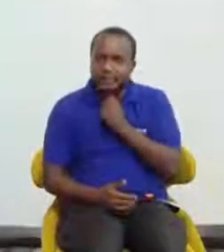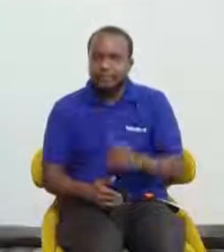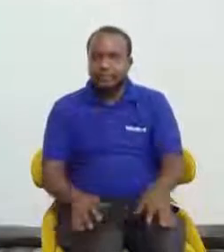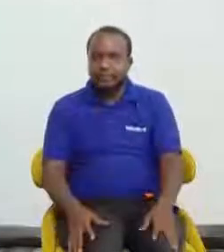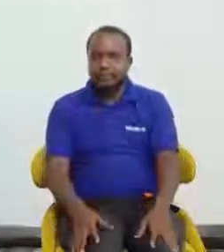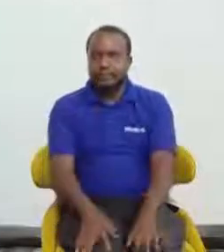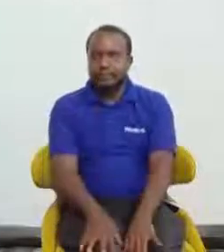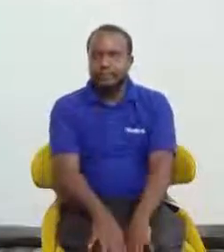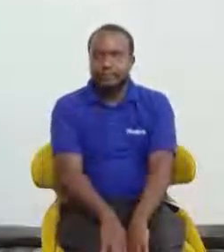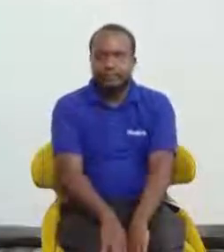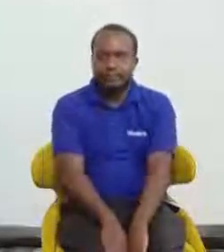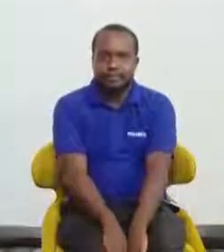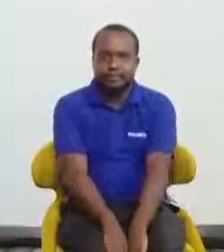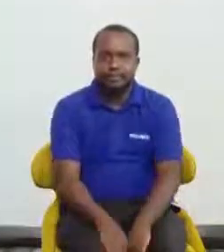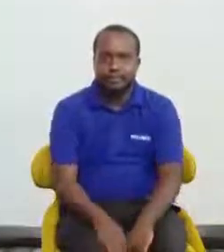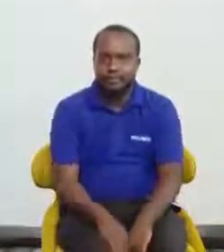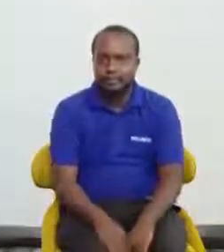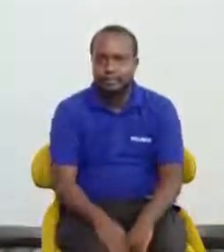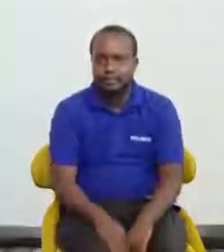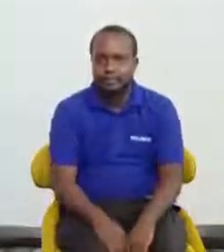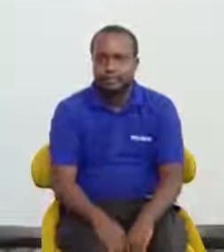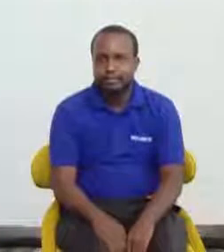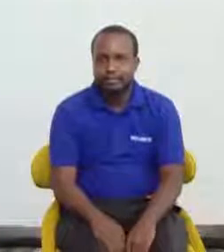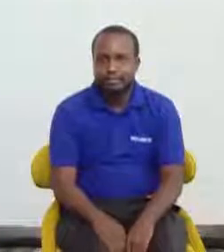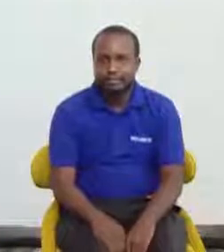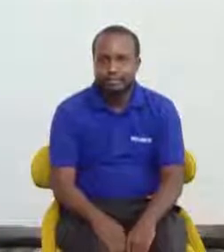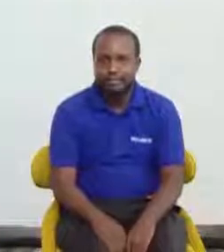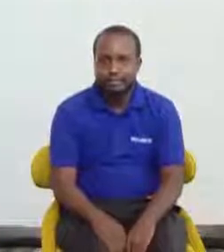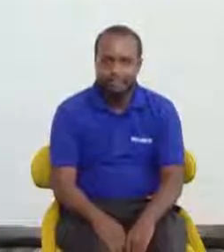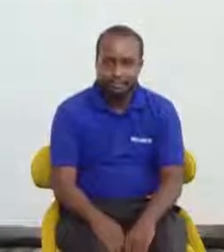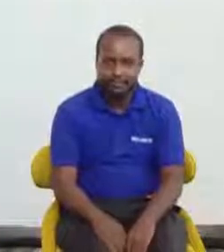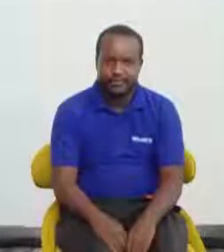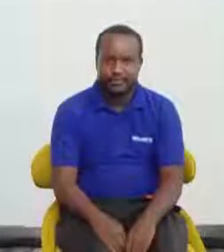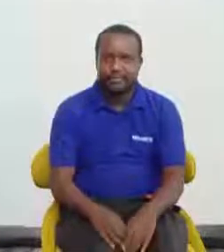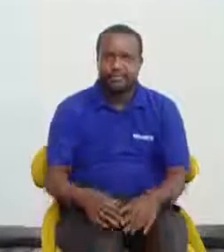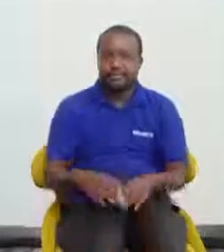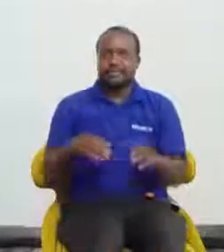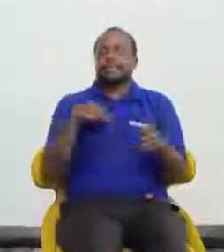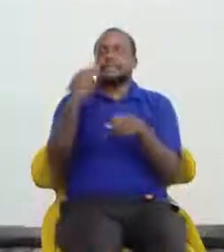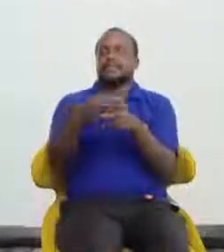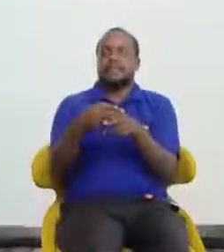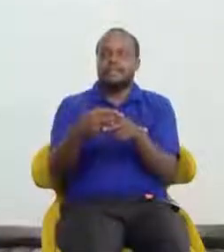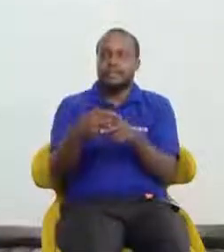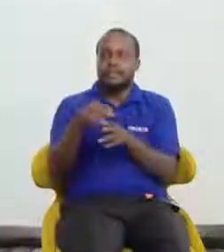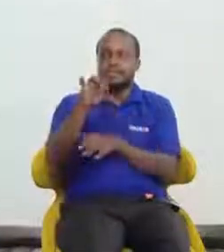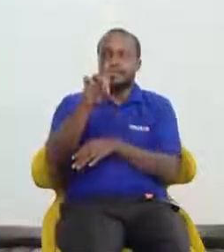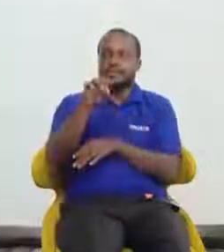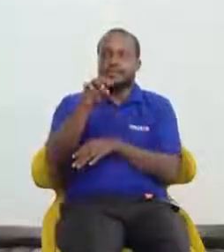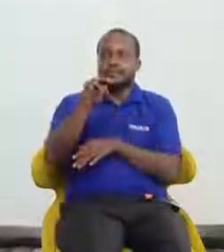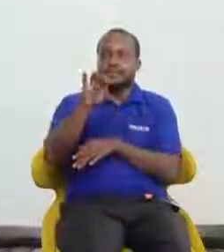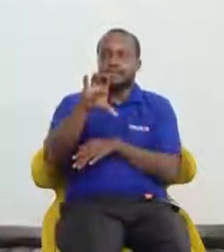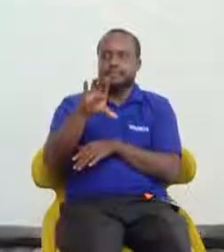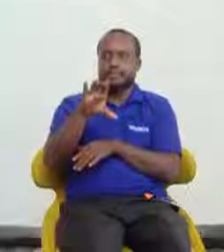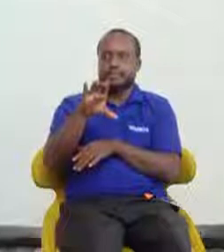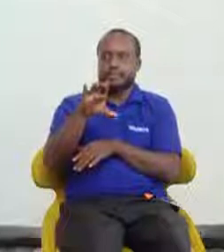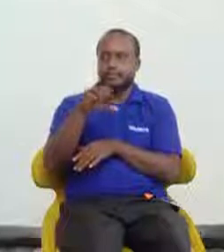Next speaker, please, Dominique. Hello? Hello. Okay. So my name is Dominique Archambault,